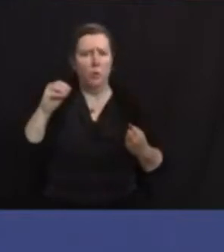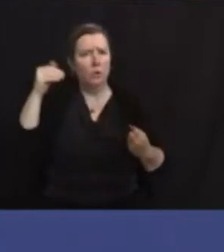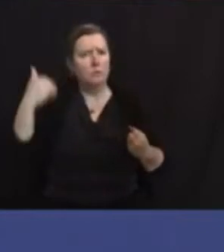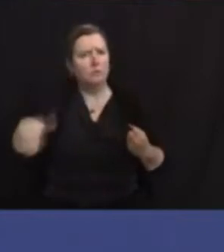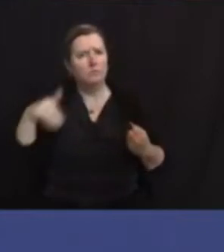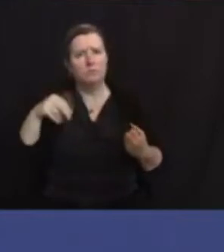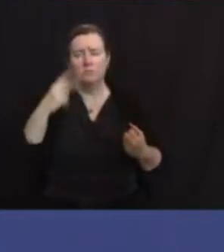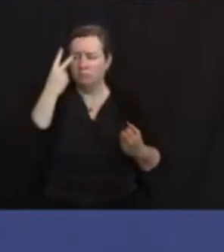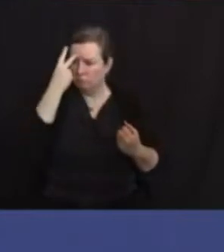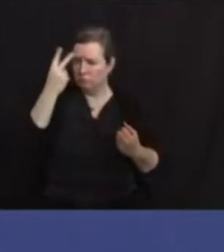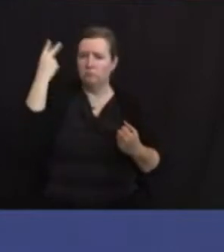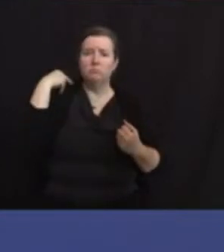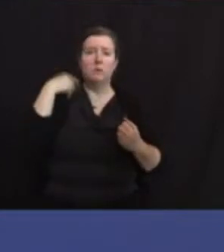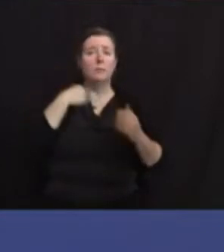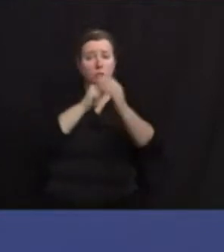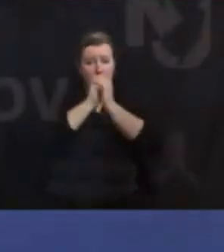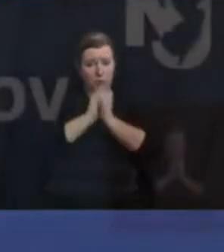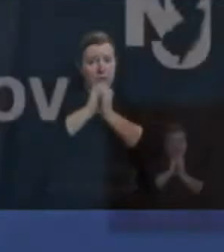in your prayers.